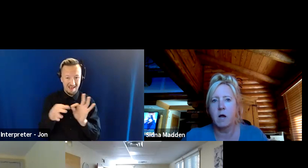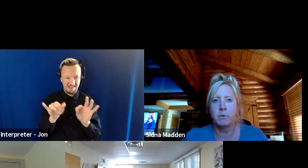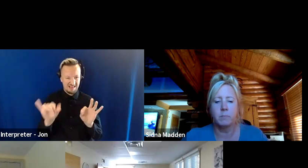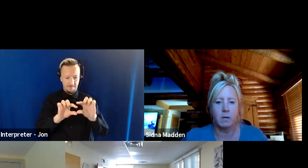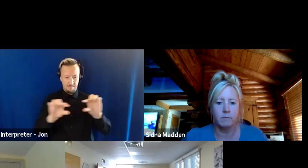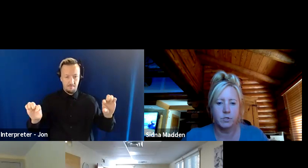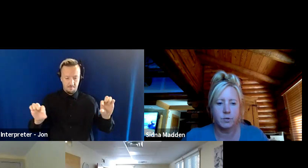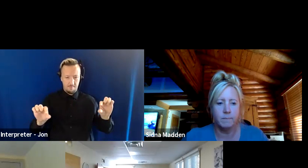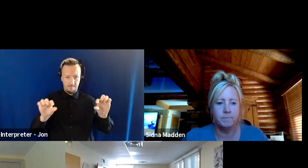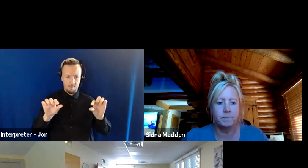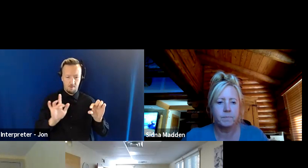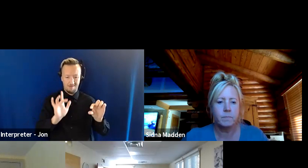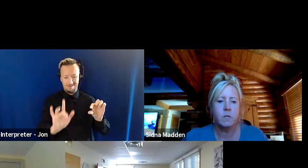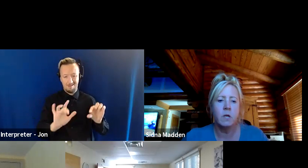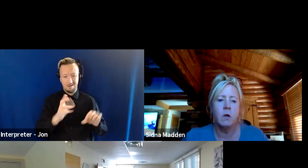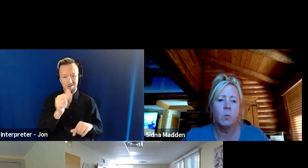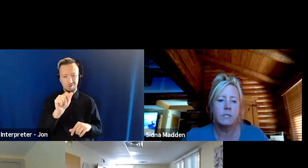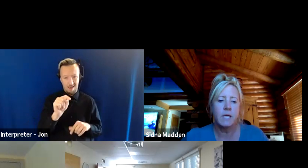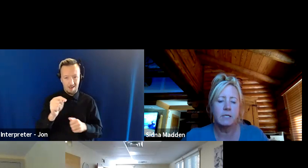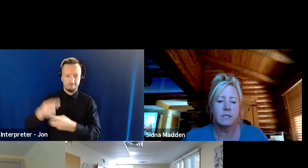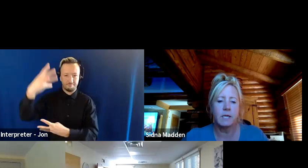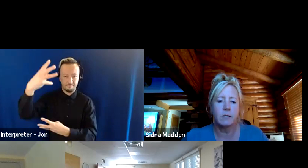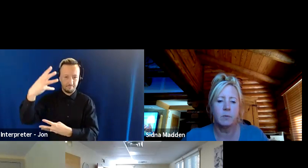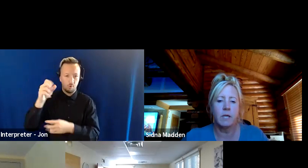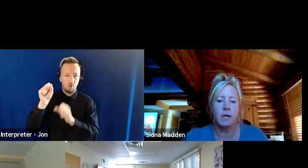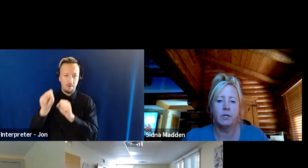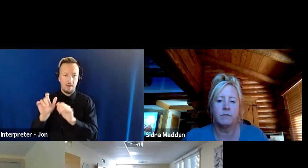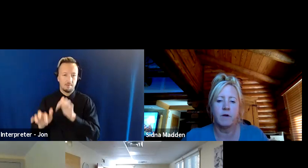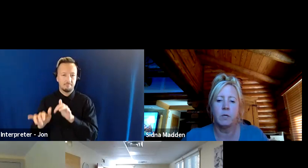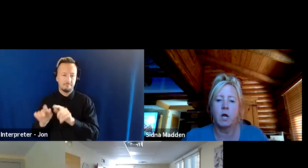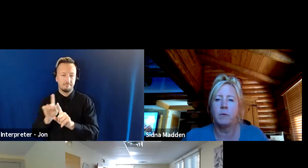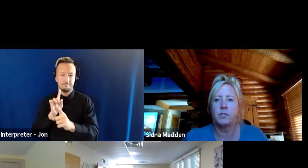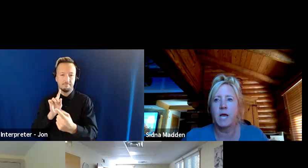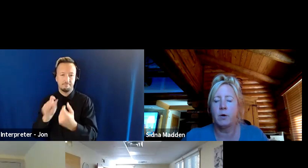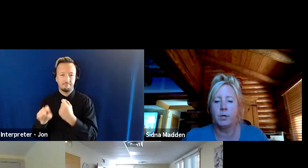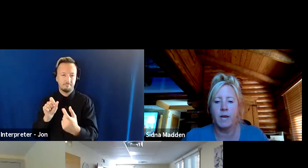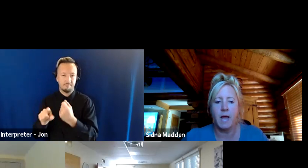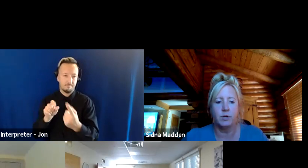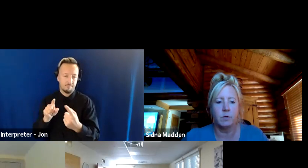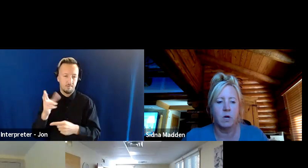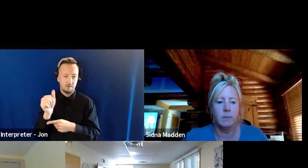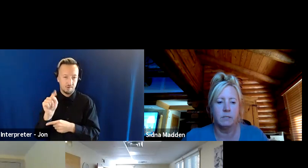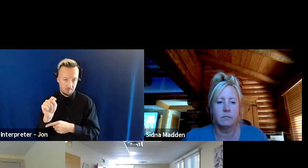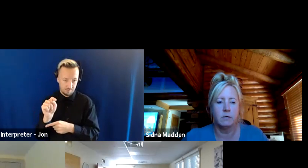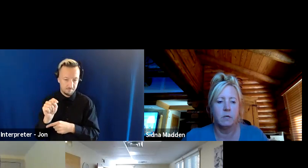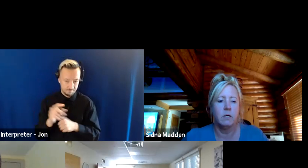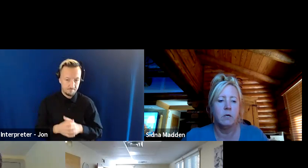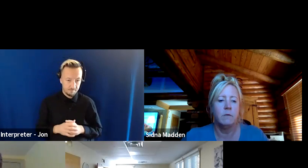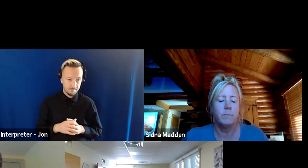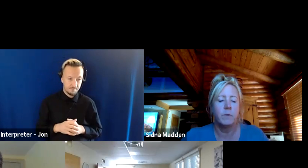either at the top or the bottom of your screen. Once that is selected, it will allow you to follow along with the chat or you can add your own